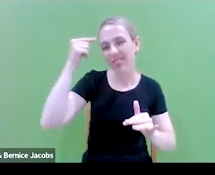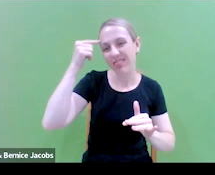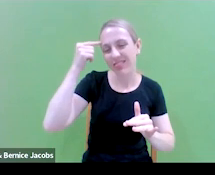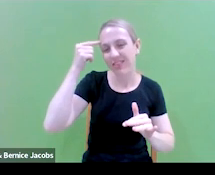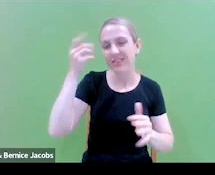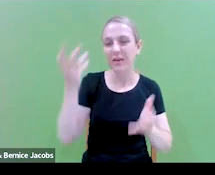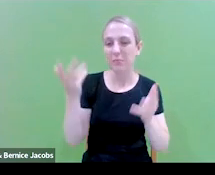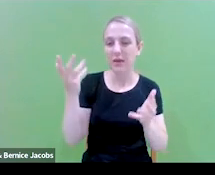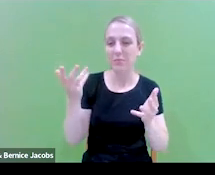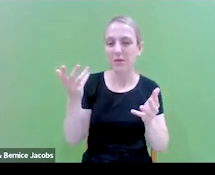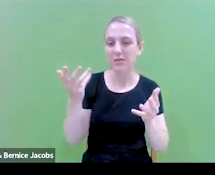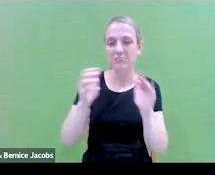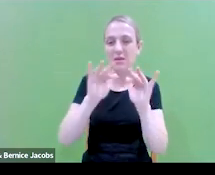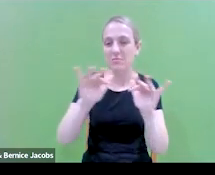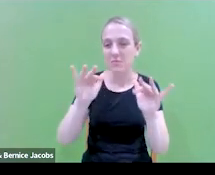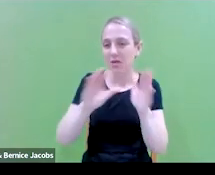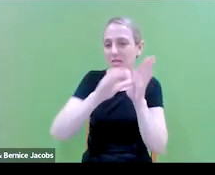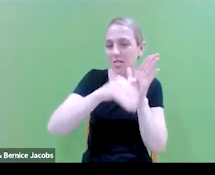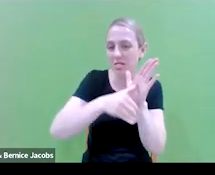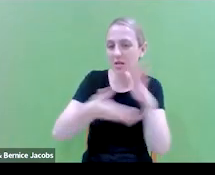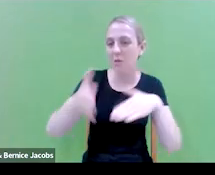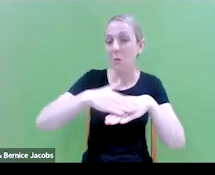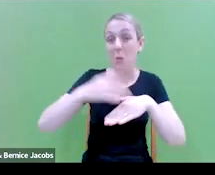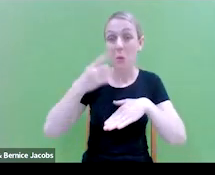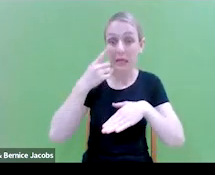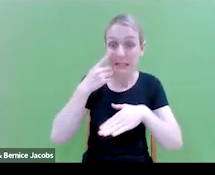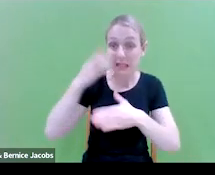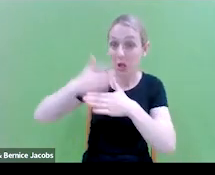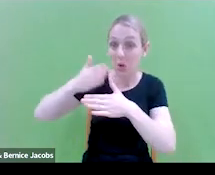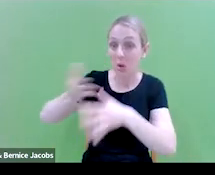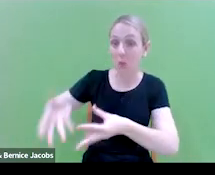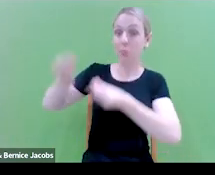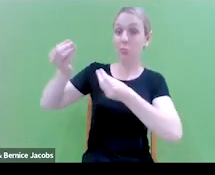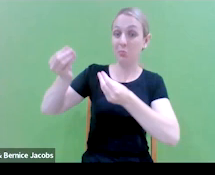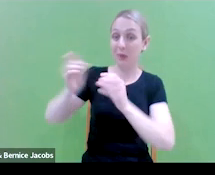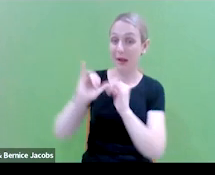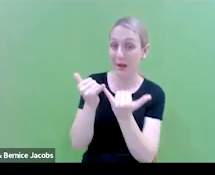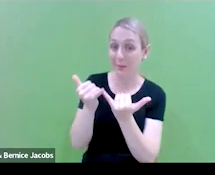people with disabilities getting employed, being part of companies,